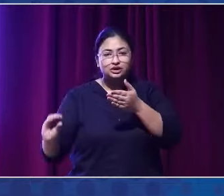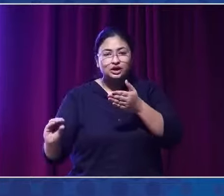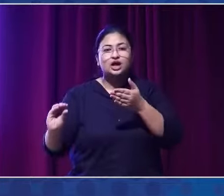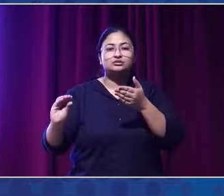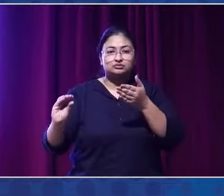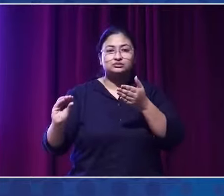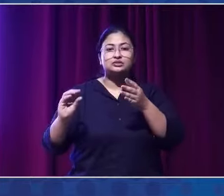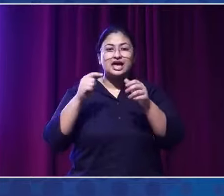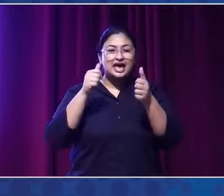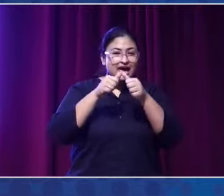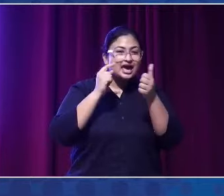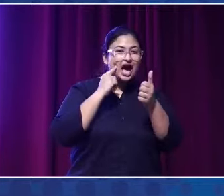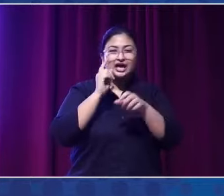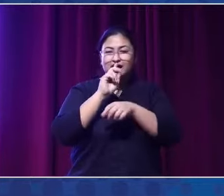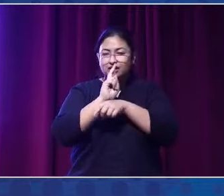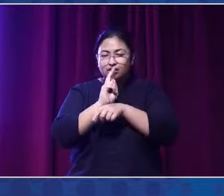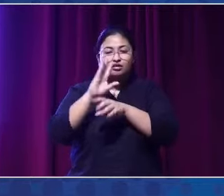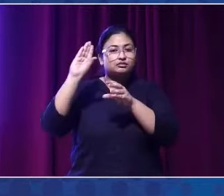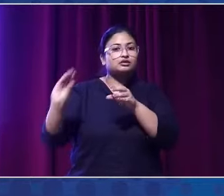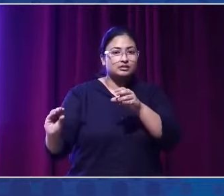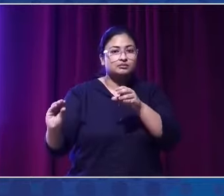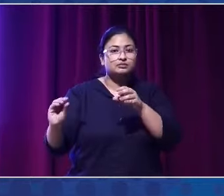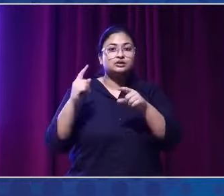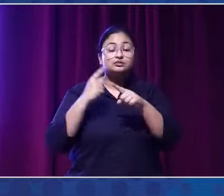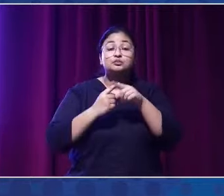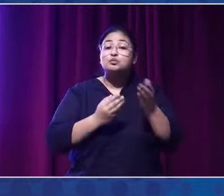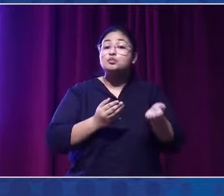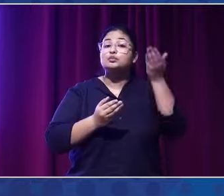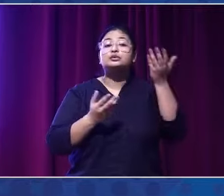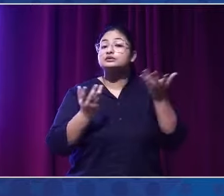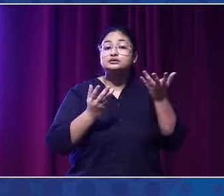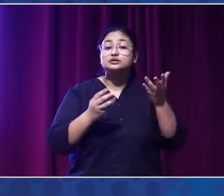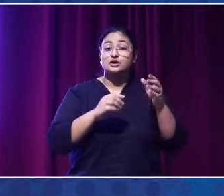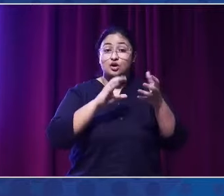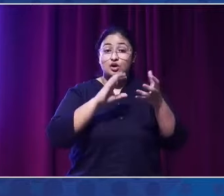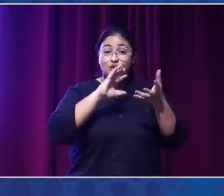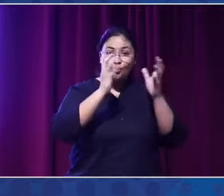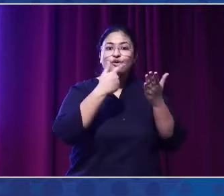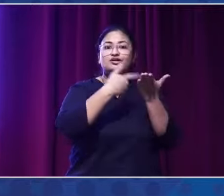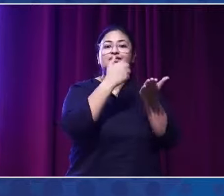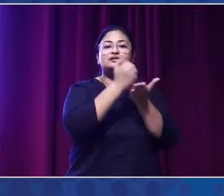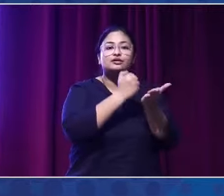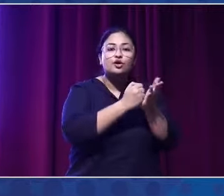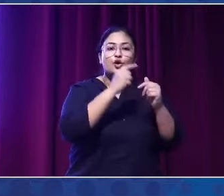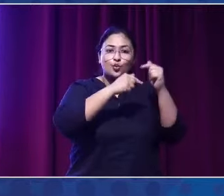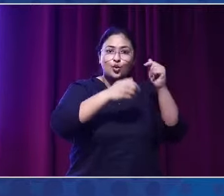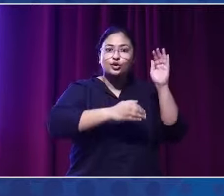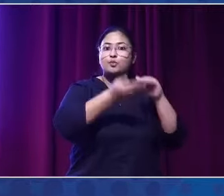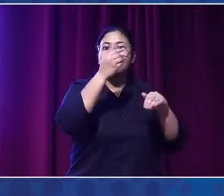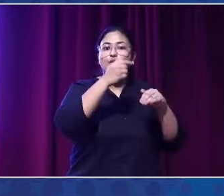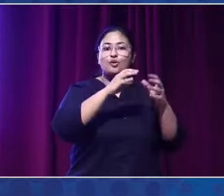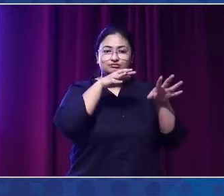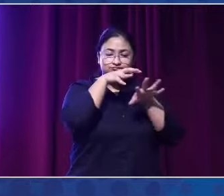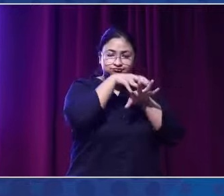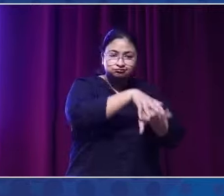AI generated misleading content kam hua. Aur kya jyada hua? World record of voters, inclusivity,